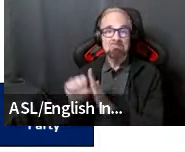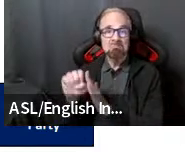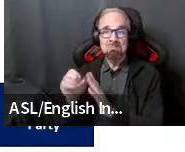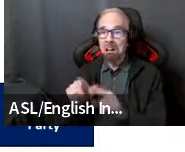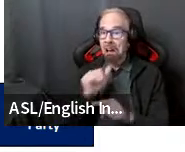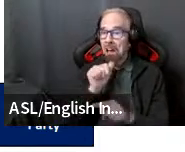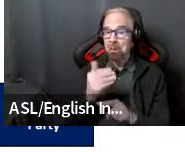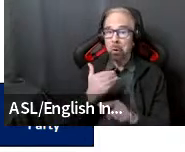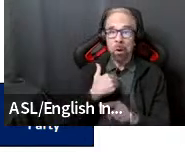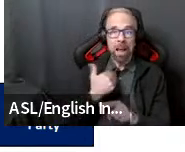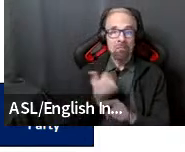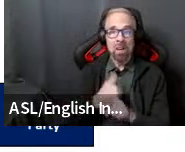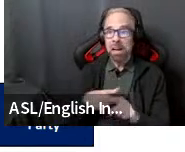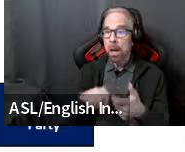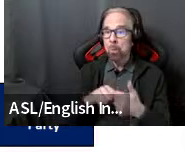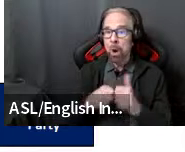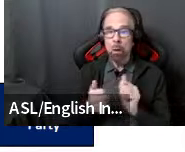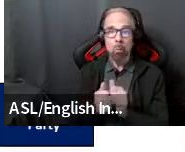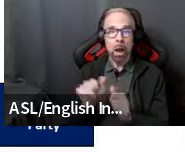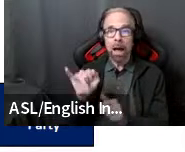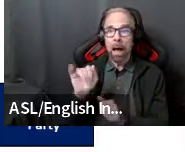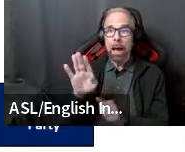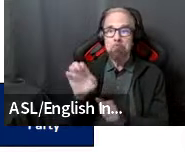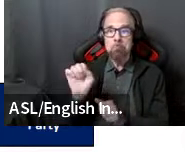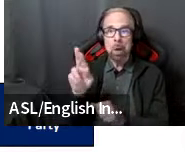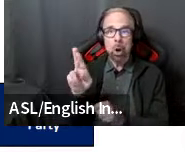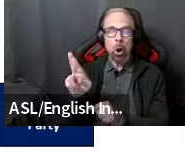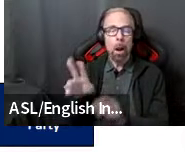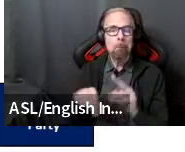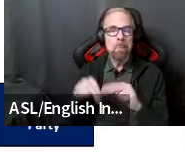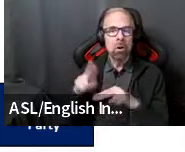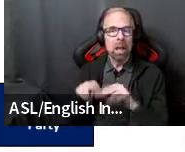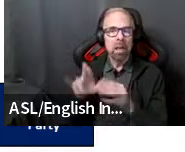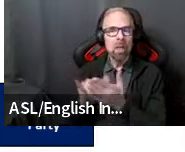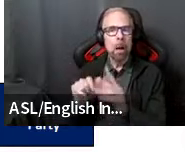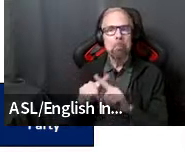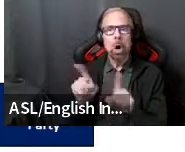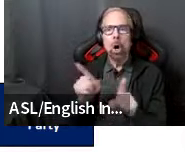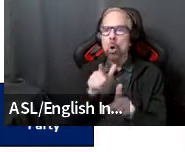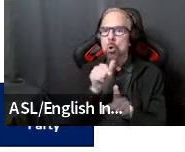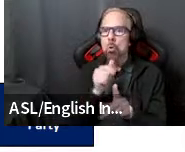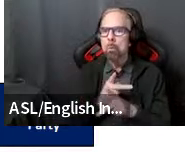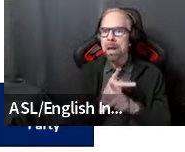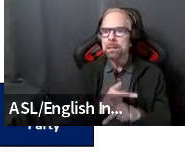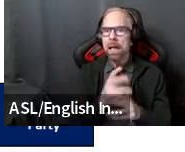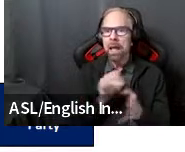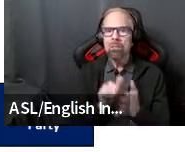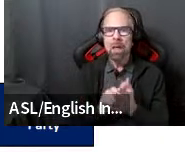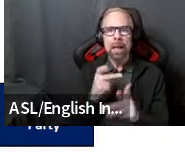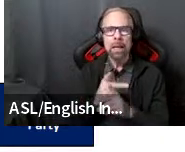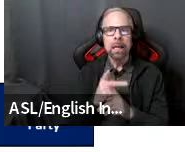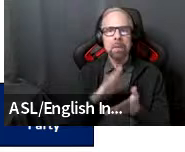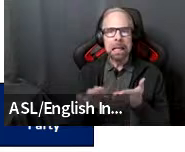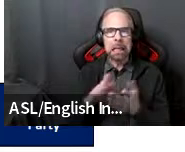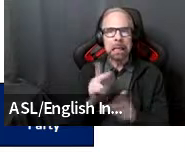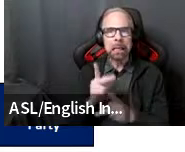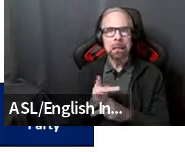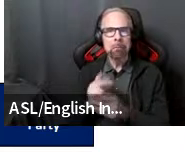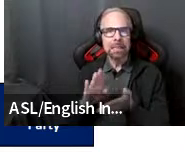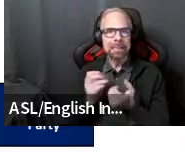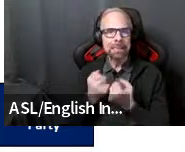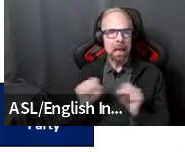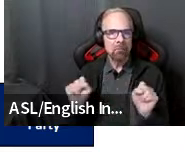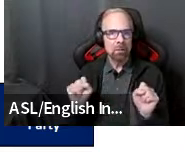the IBR building it. It's who's going to maintain it. Keep it clean, keep it safe. That is something